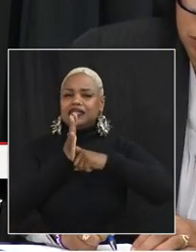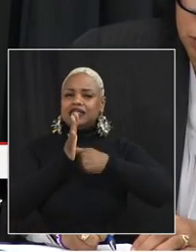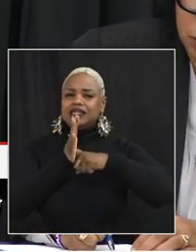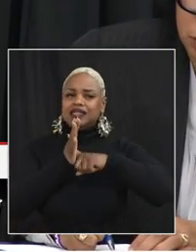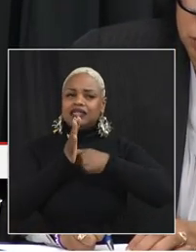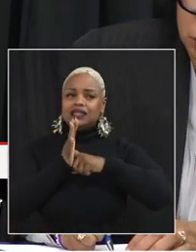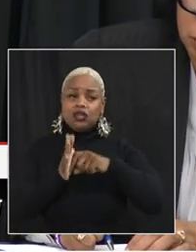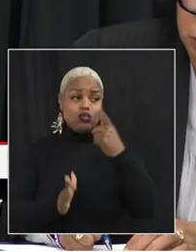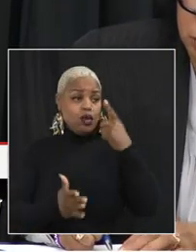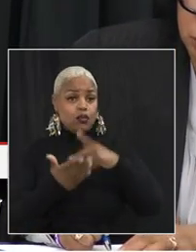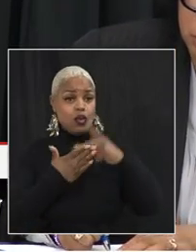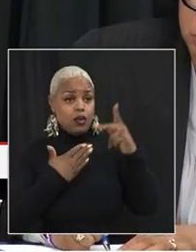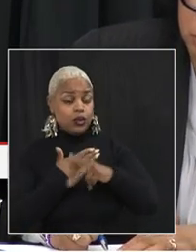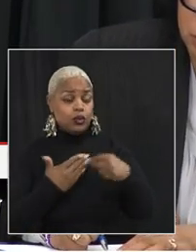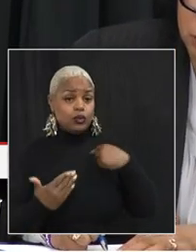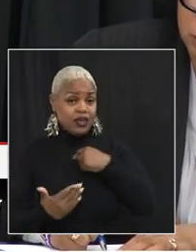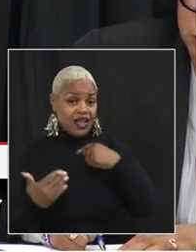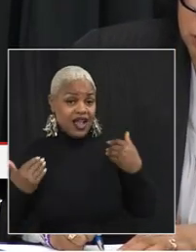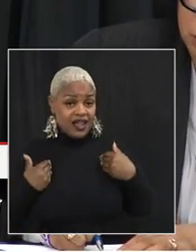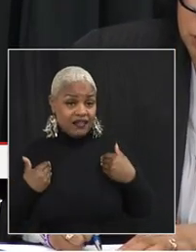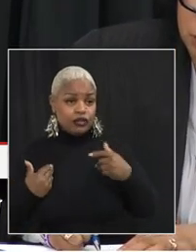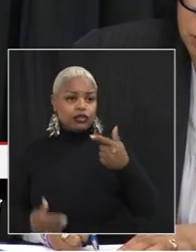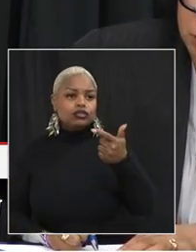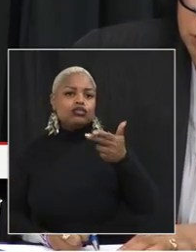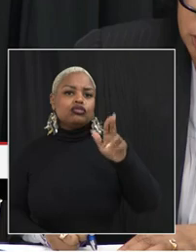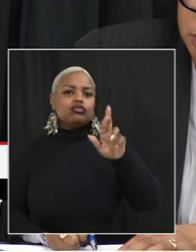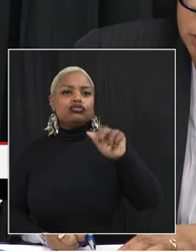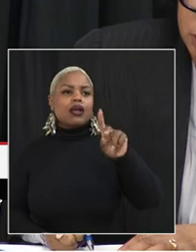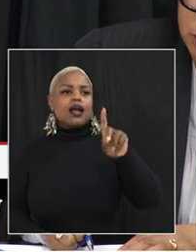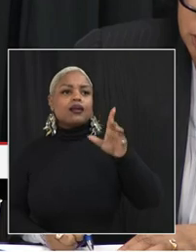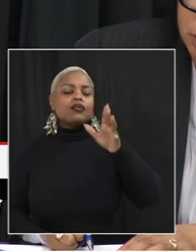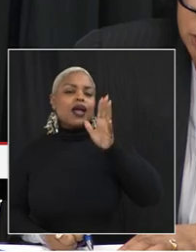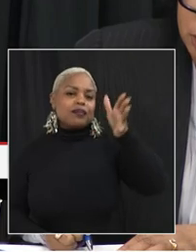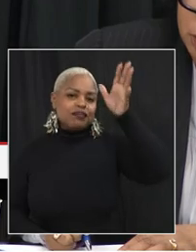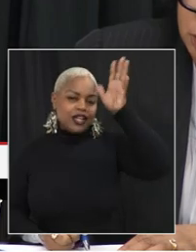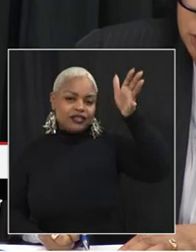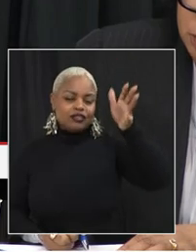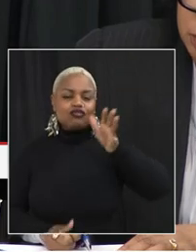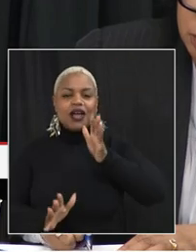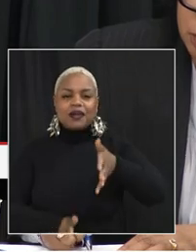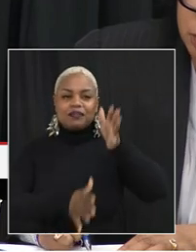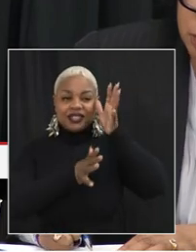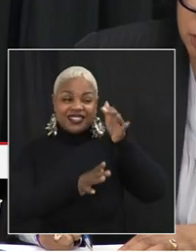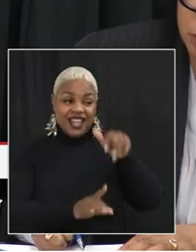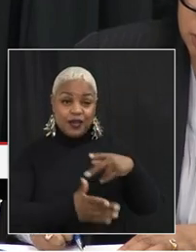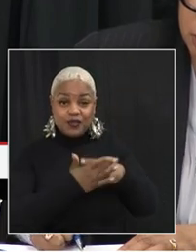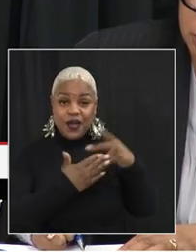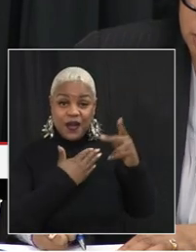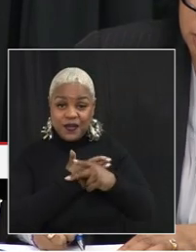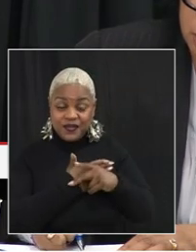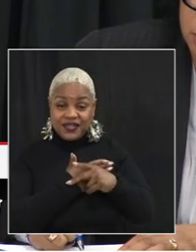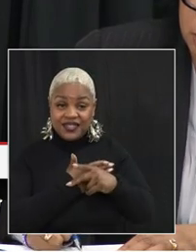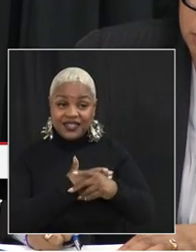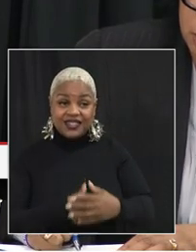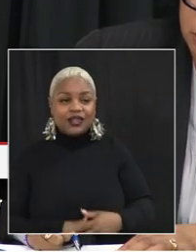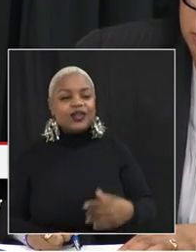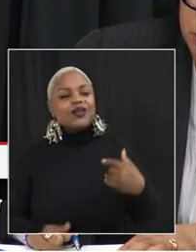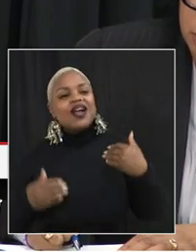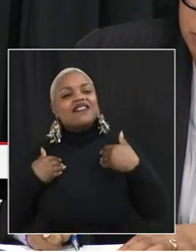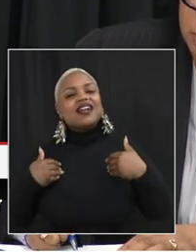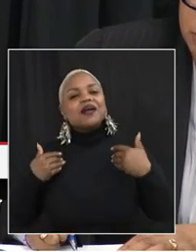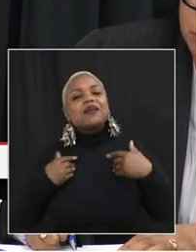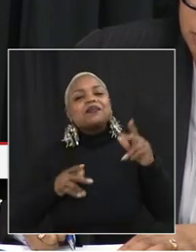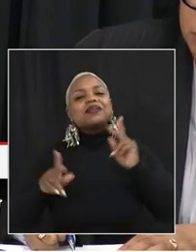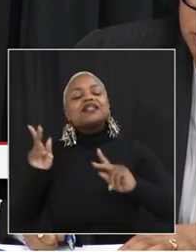with is the Grandparent Caregivers Program. We know we have grandparents that are raising young people, and we